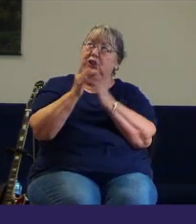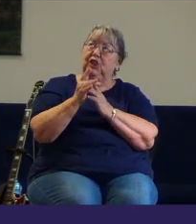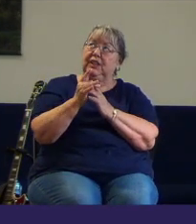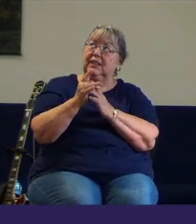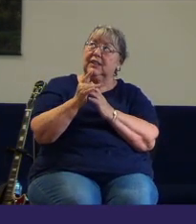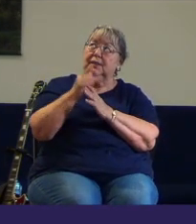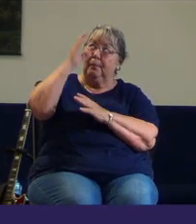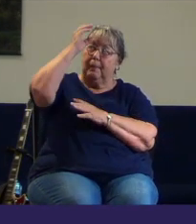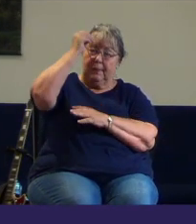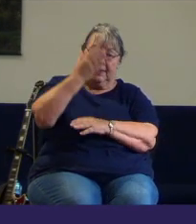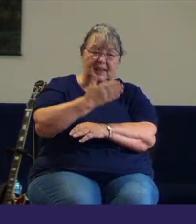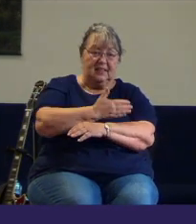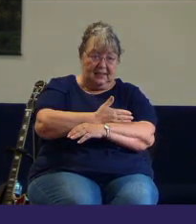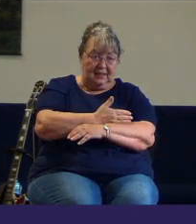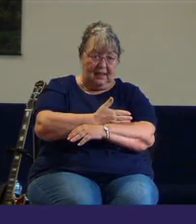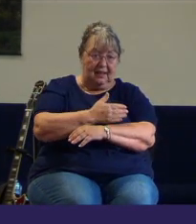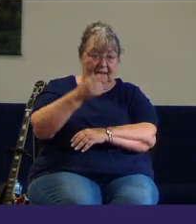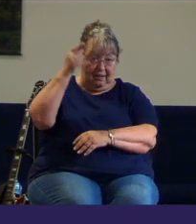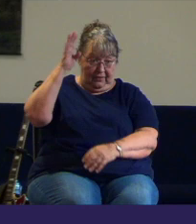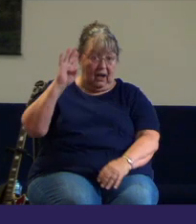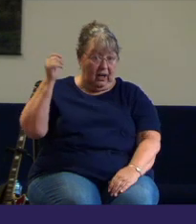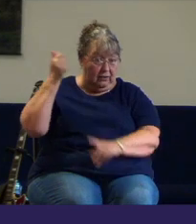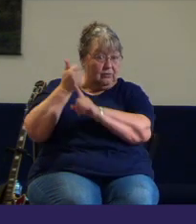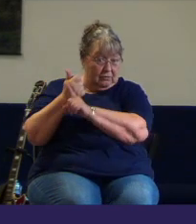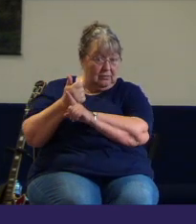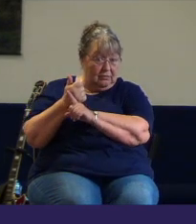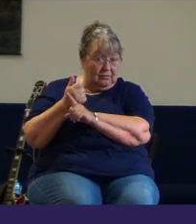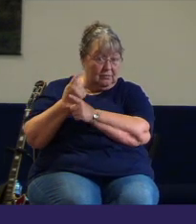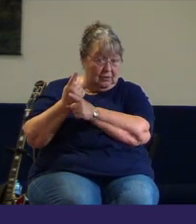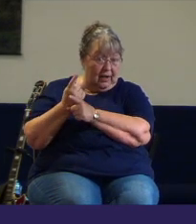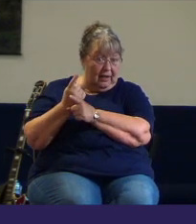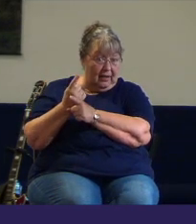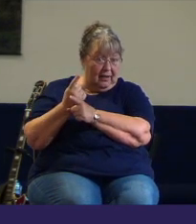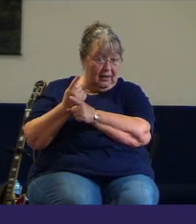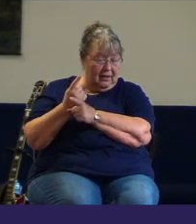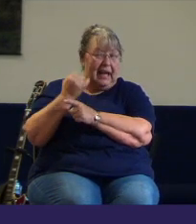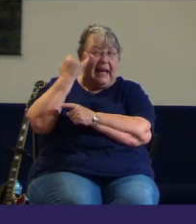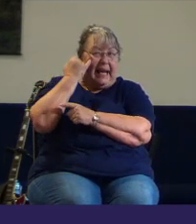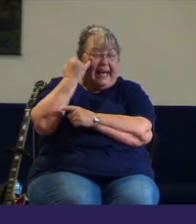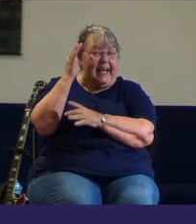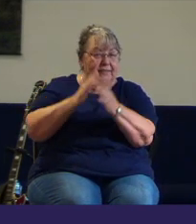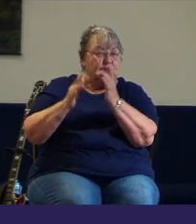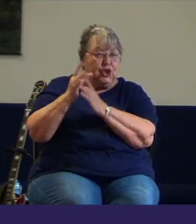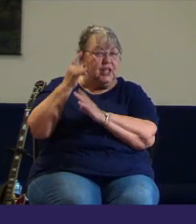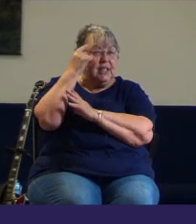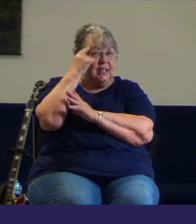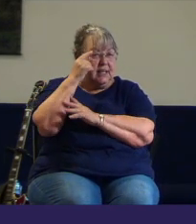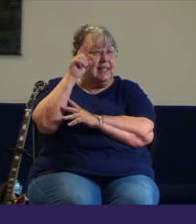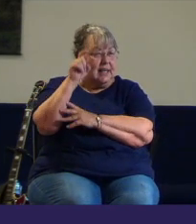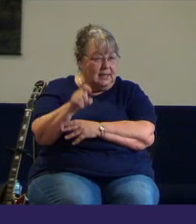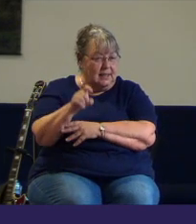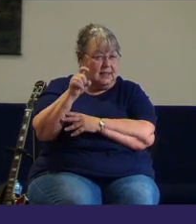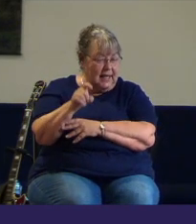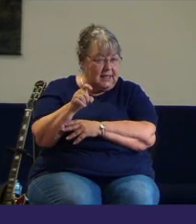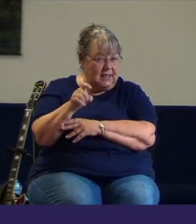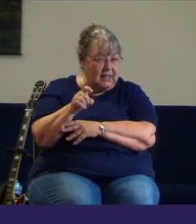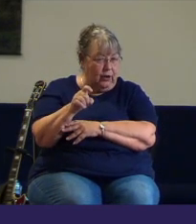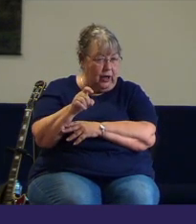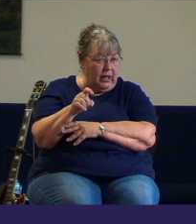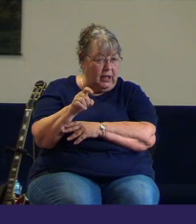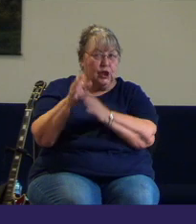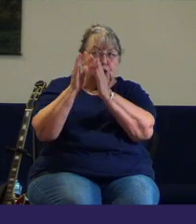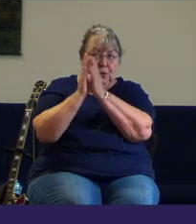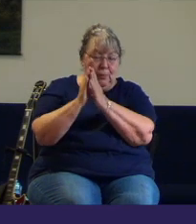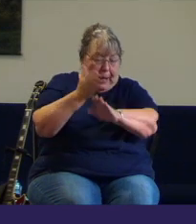right? If he saw it necessary to spend adequate time with God before the day began,